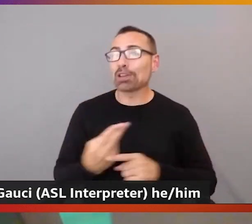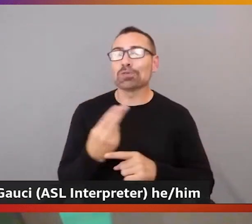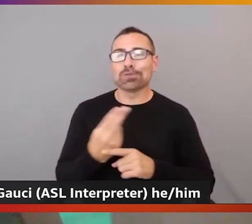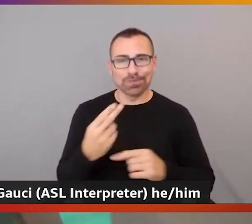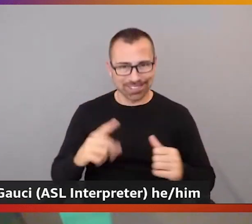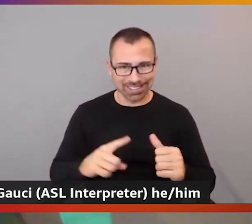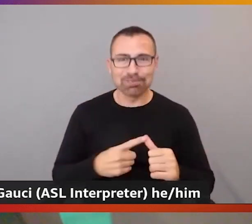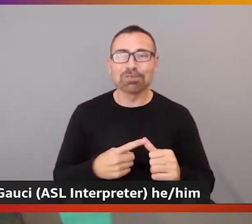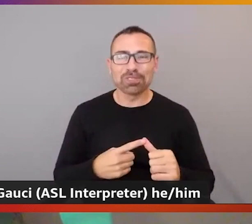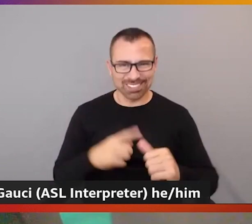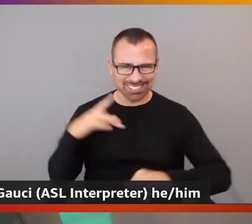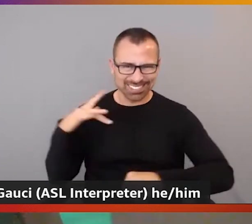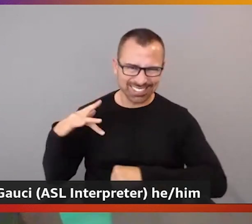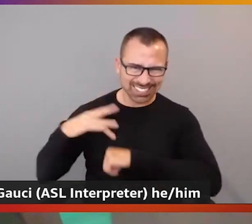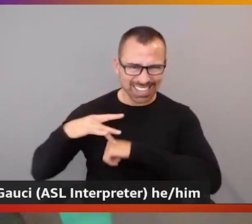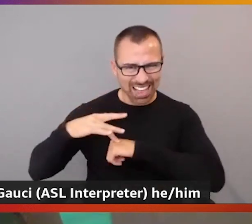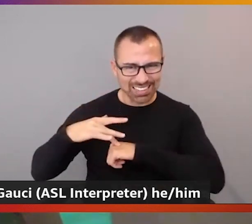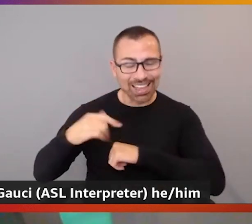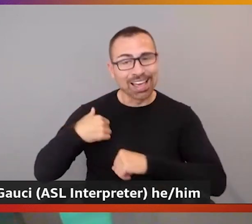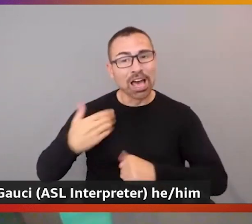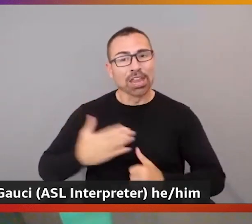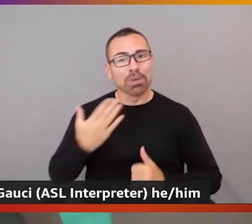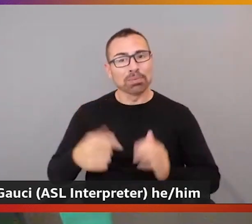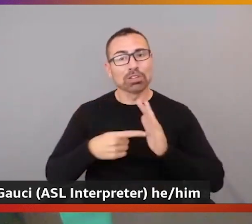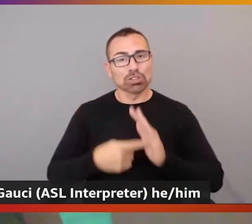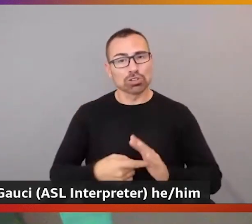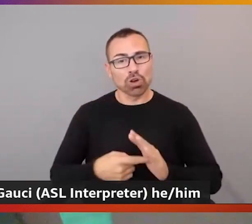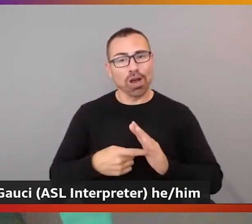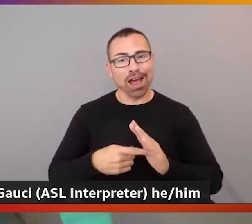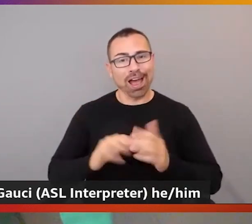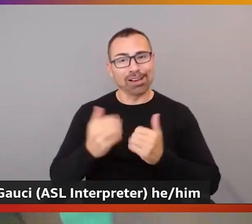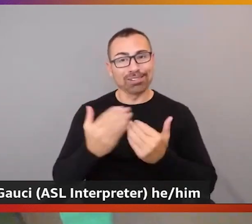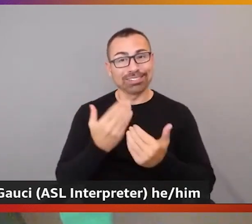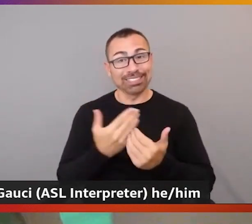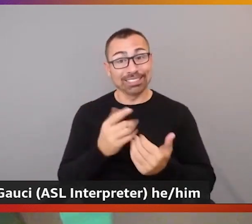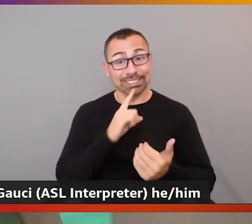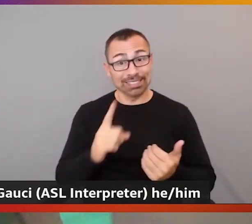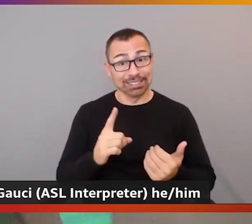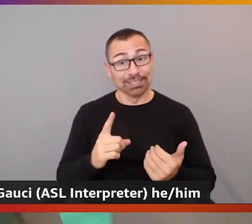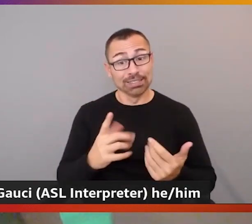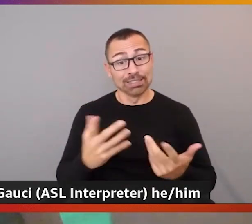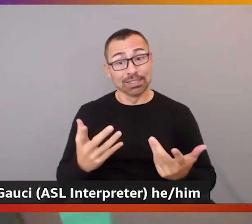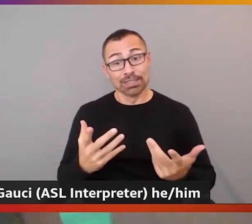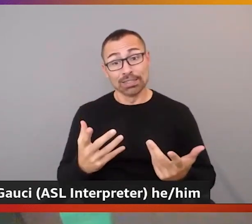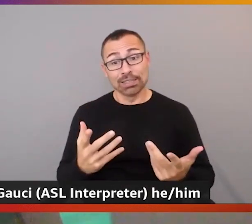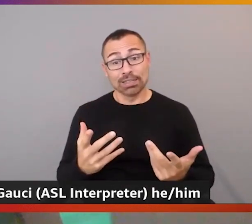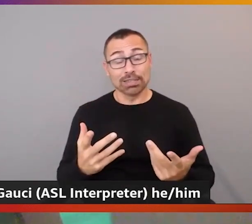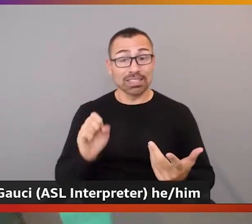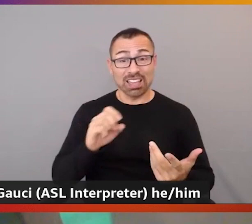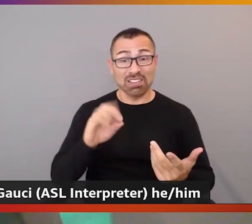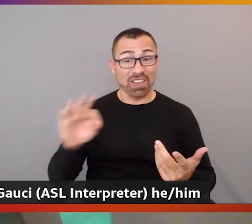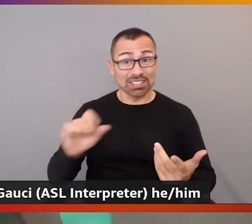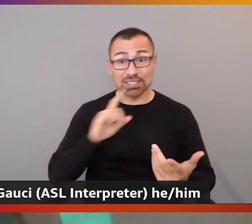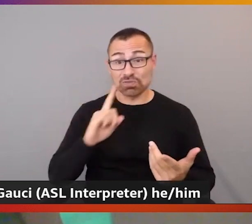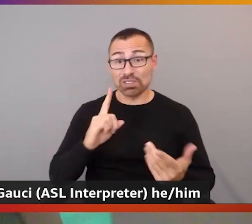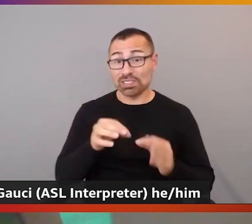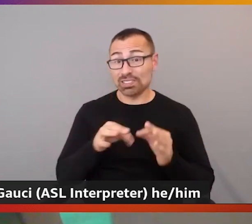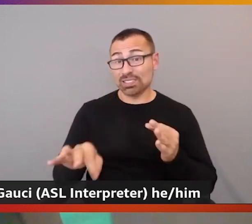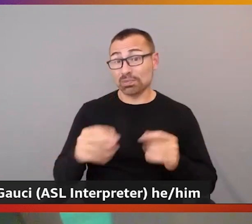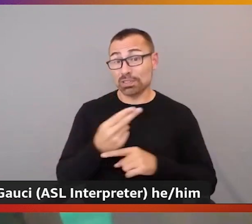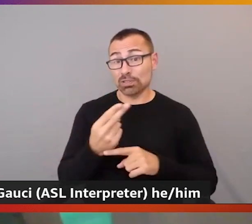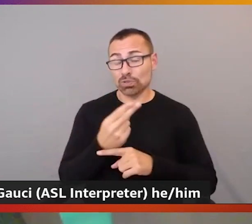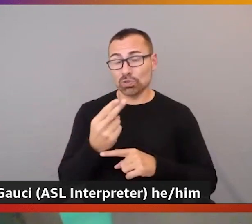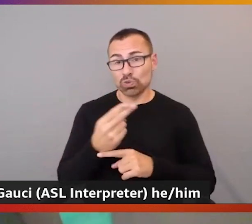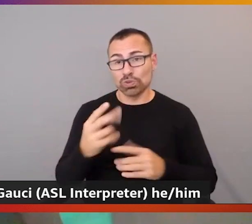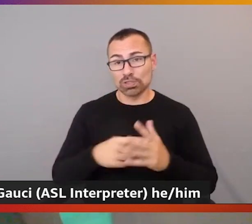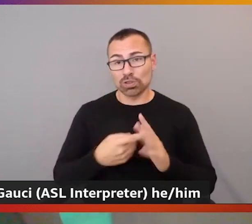itself. And I'm happy to show how easy it is, in fact, to get started, how EFS is really super simple to use and to get started.